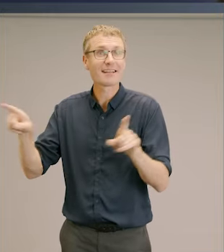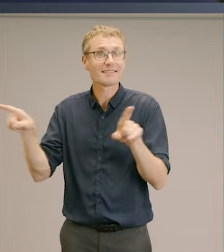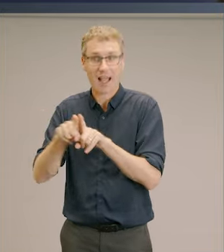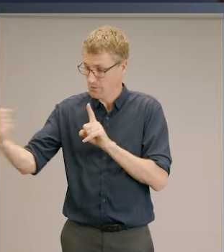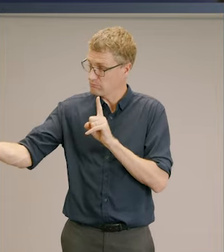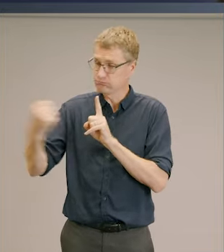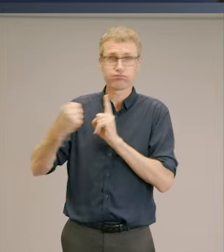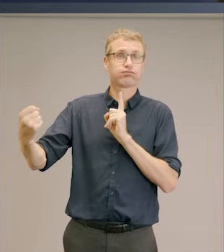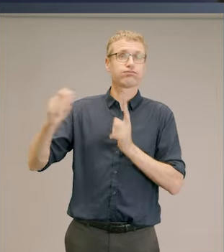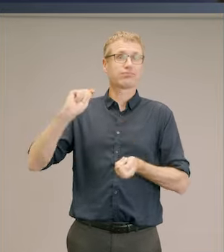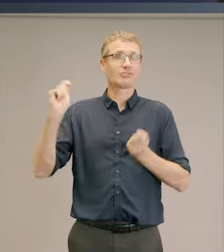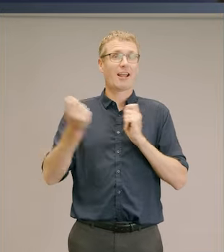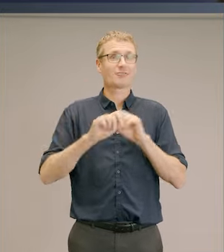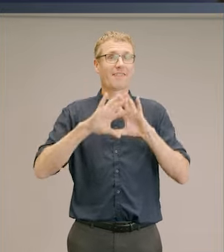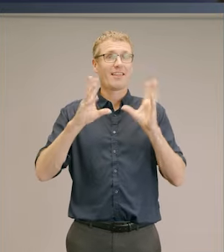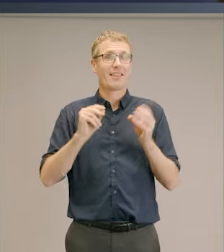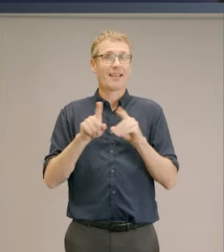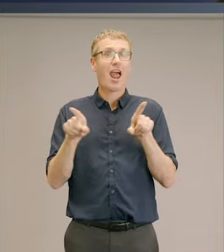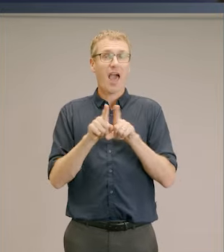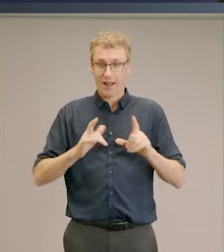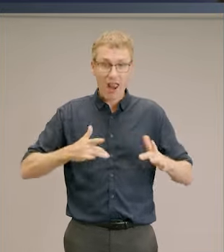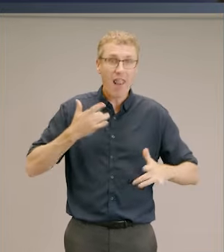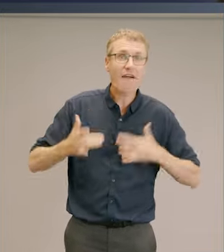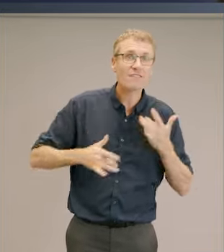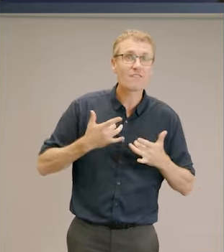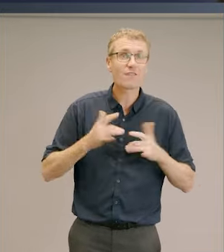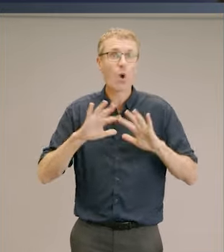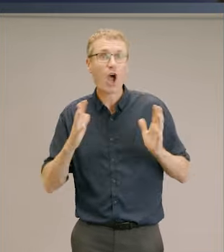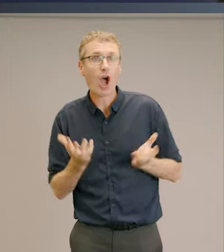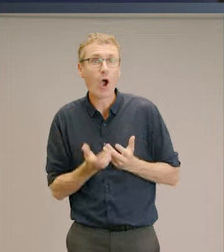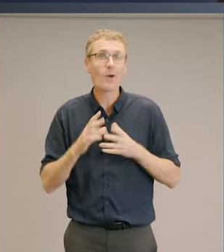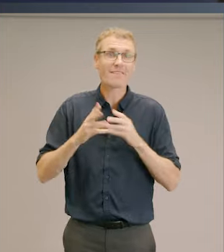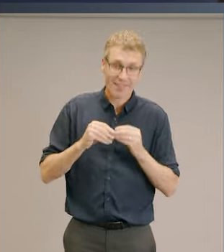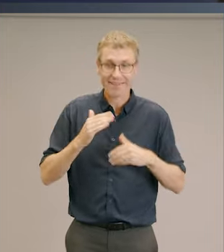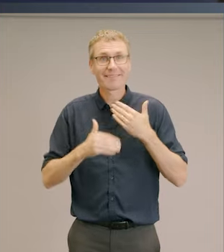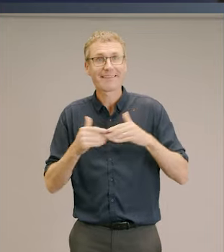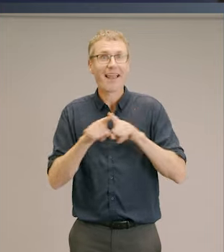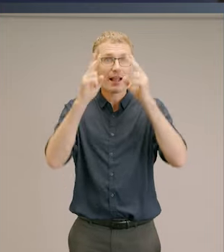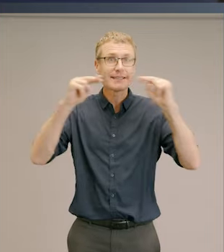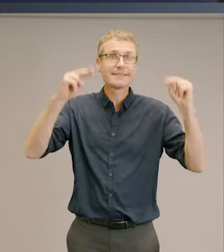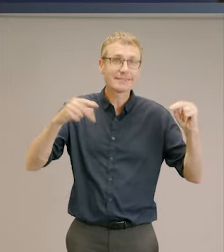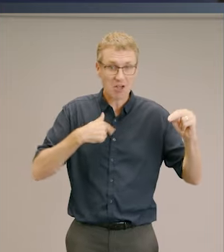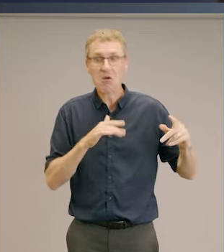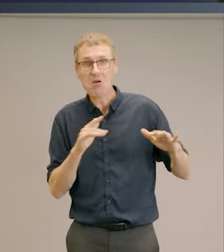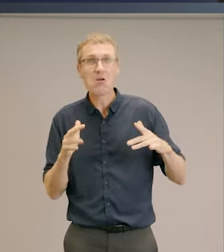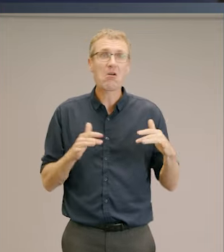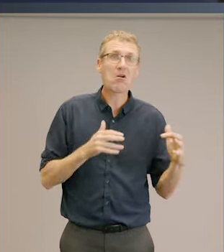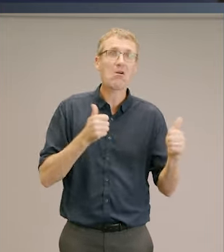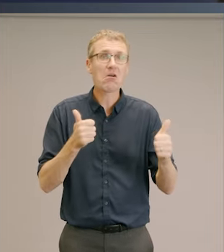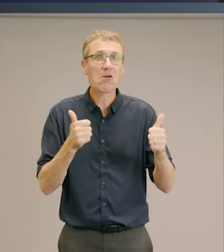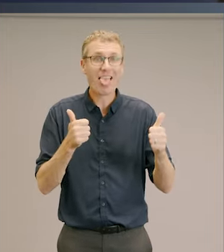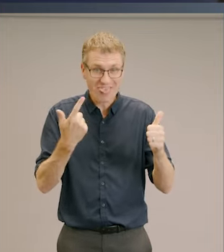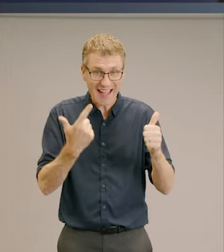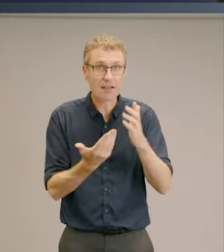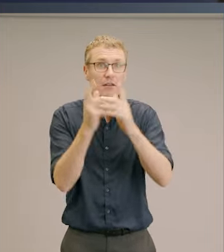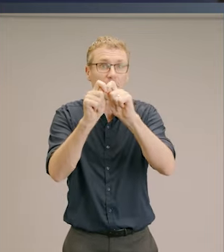us. Because Jesus' resurrection means that there is a whole marquee ahead of us, a whole second marquee that we can't quite see